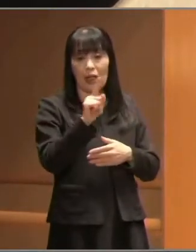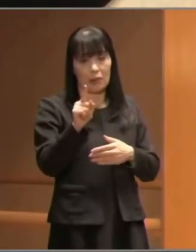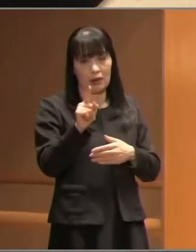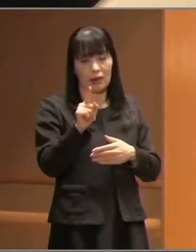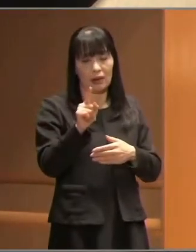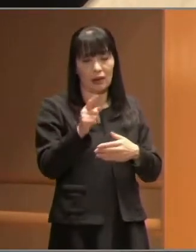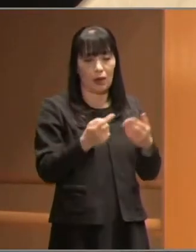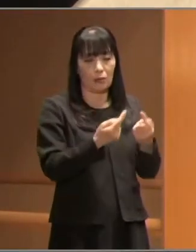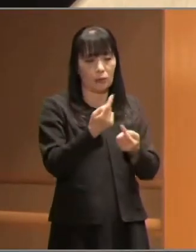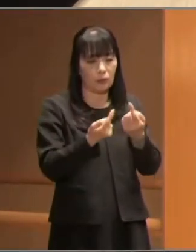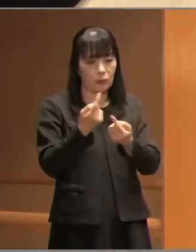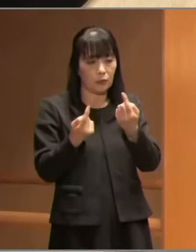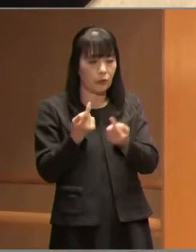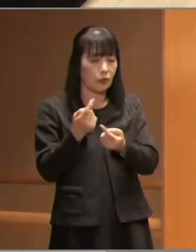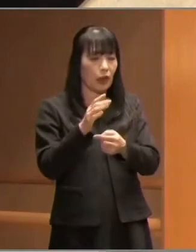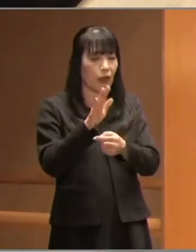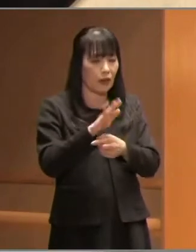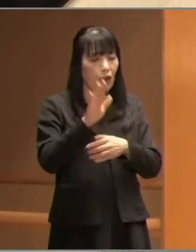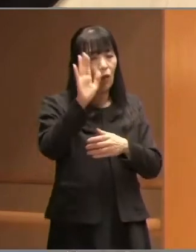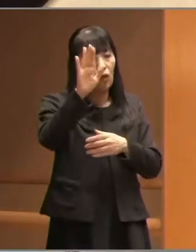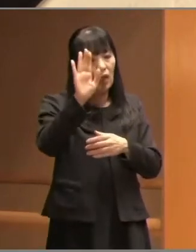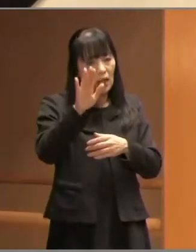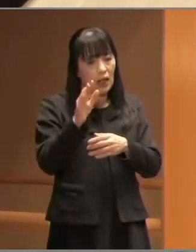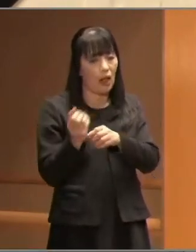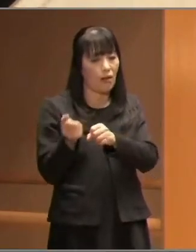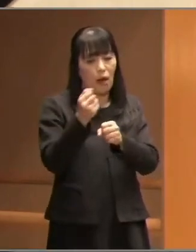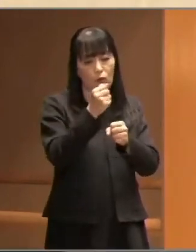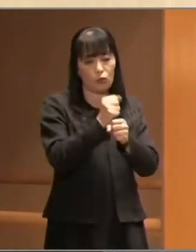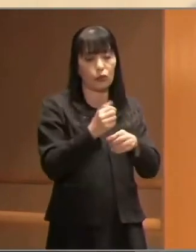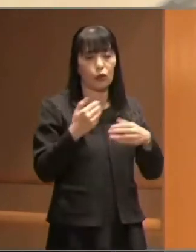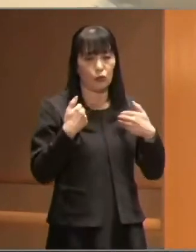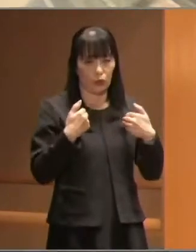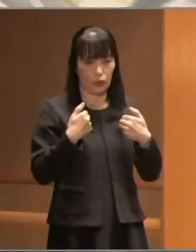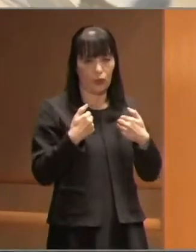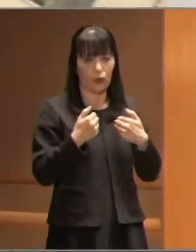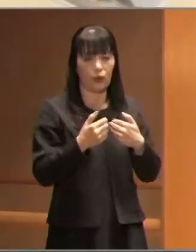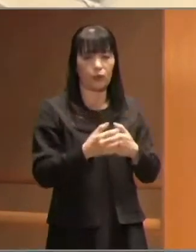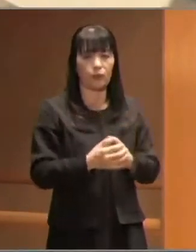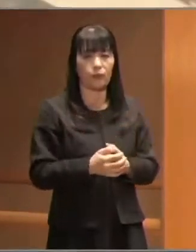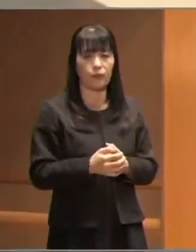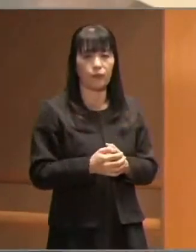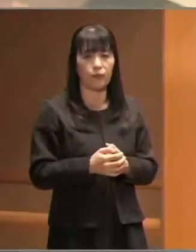having the moles, so we have to repair that from now on.